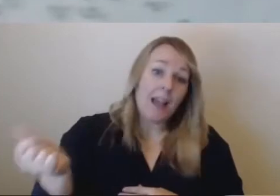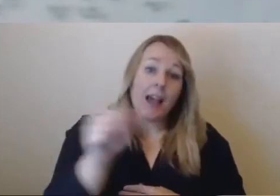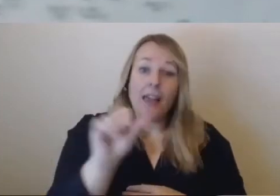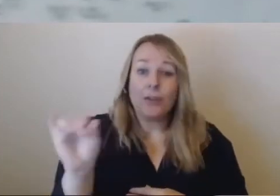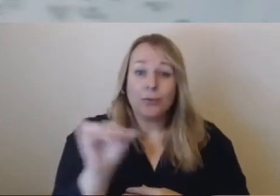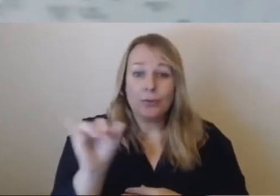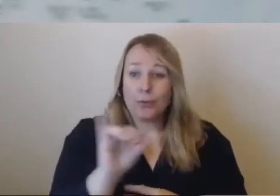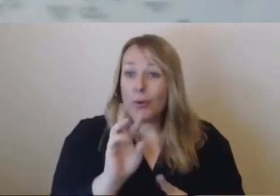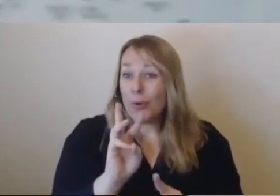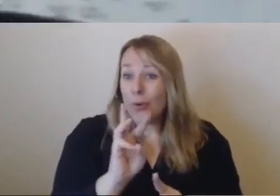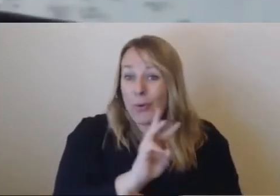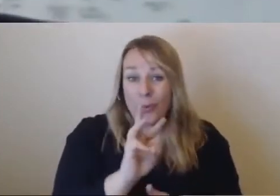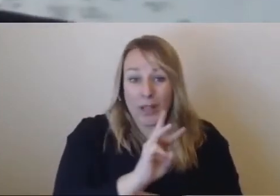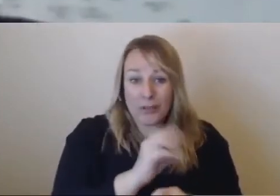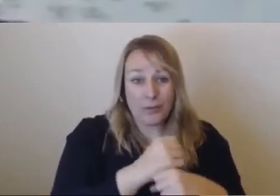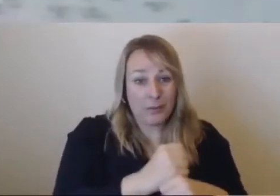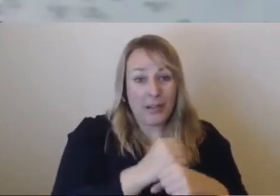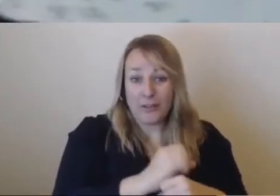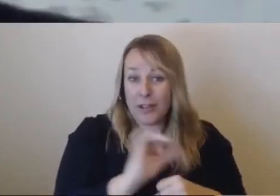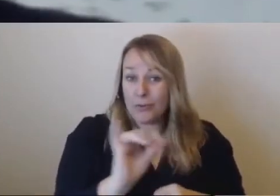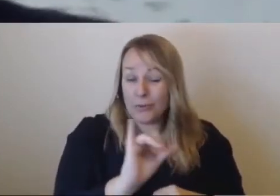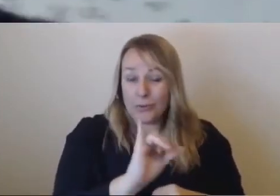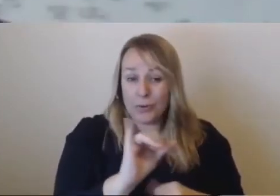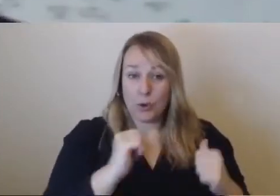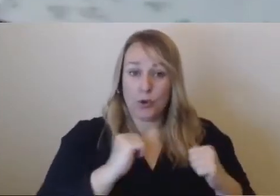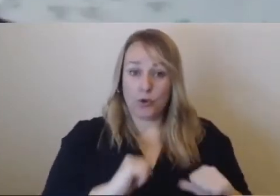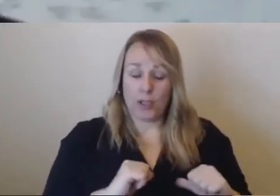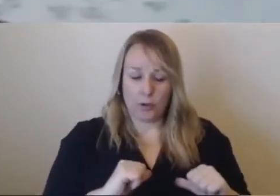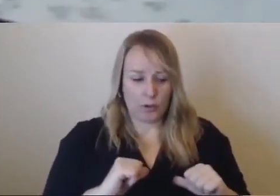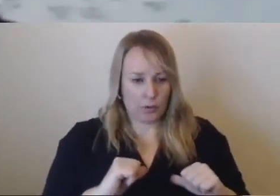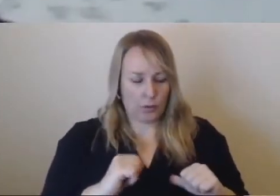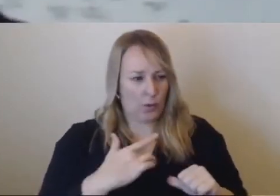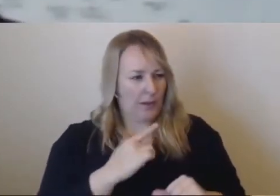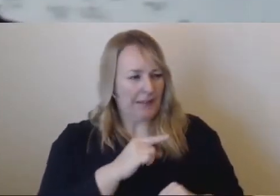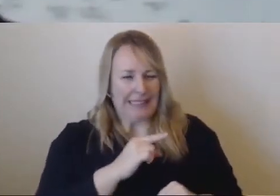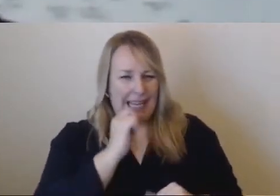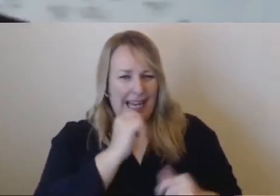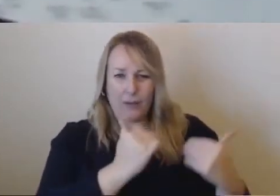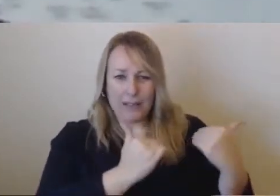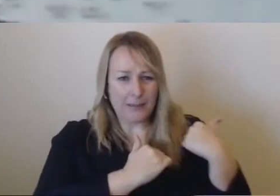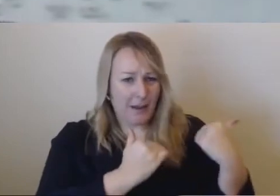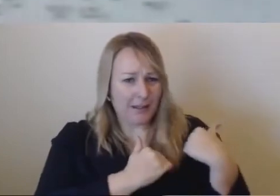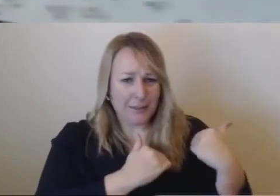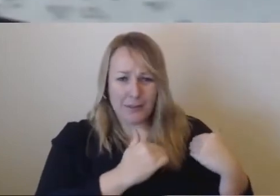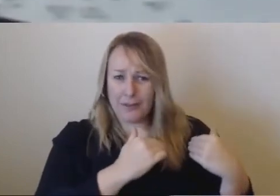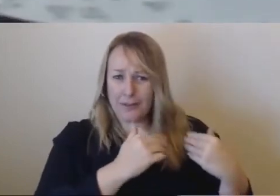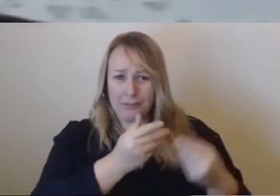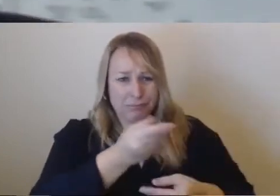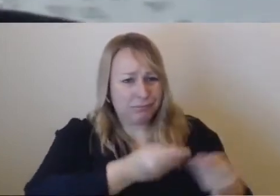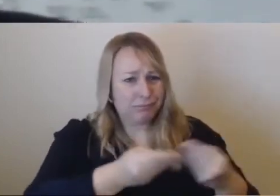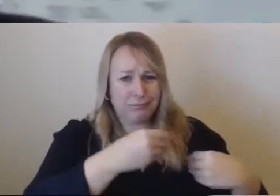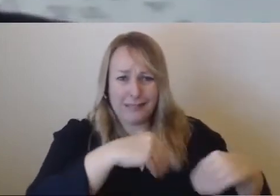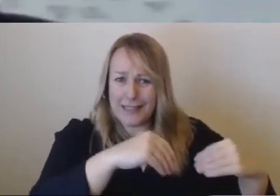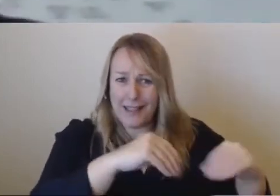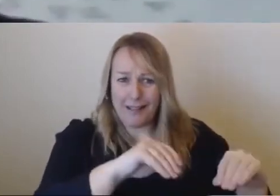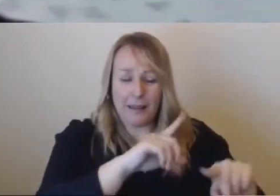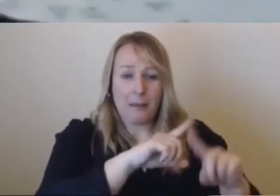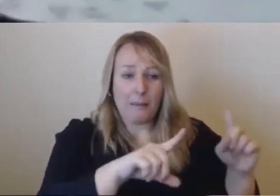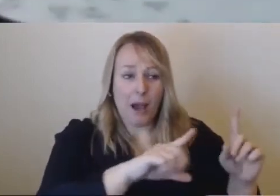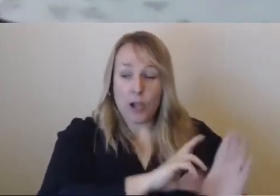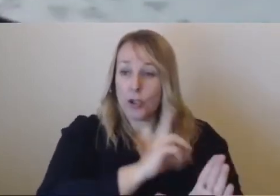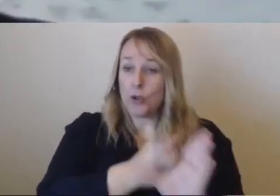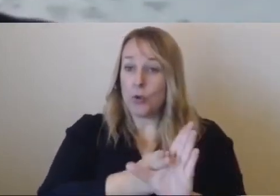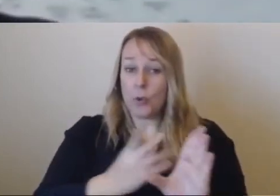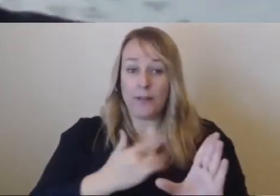Western manufacturers, are trying to legitimize what we consider to be irresponsible arms transfers, but also play this, you know,